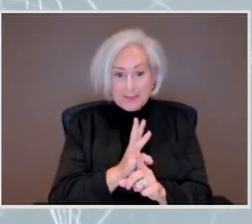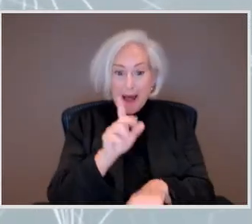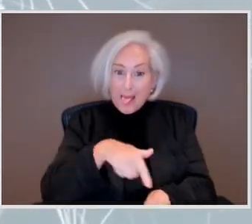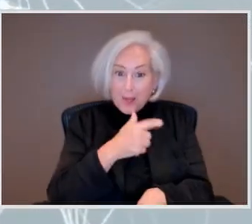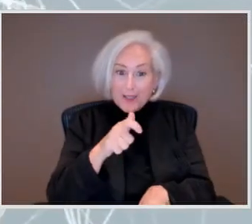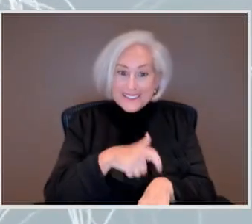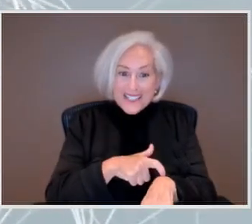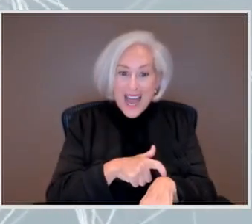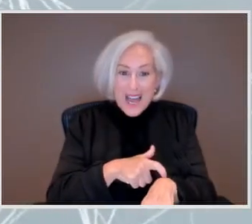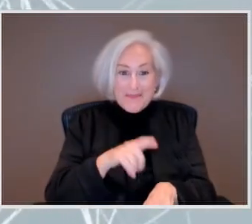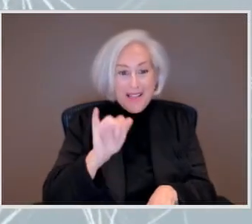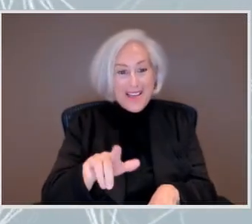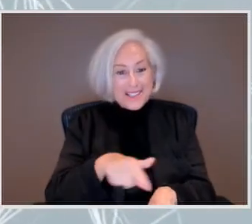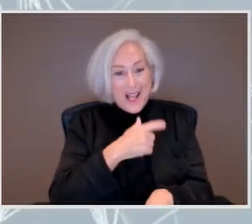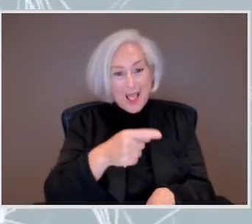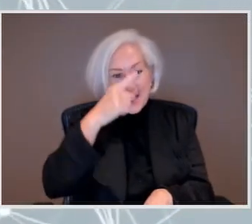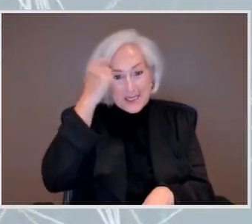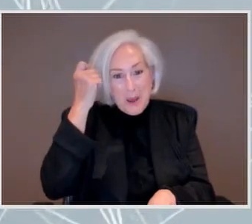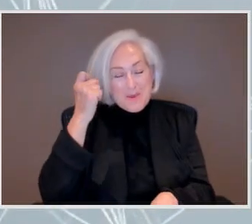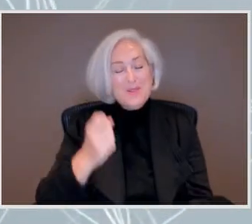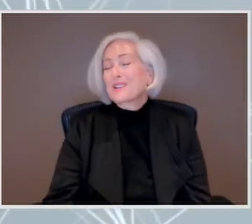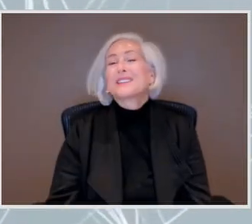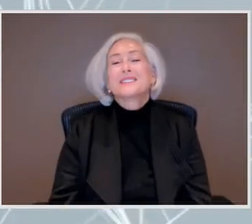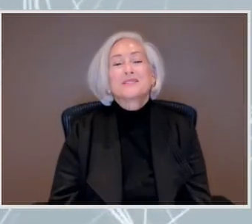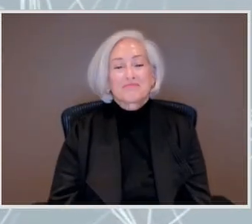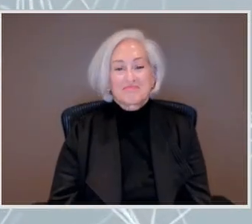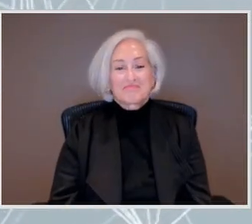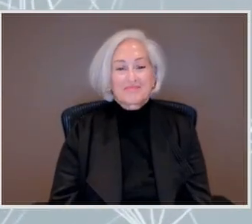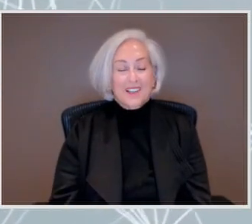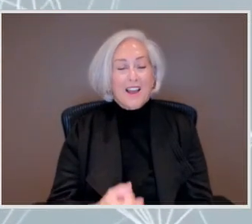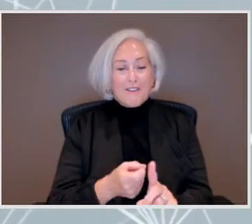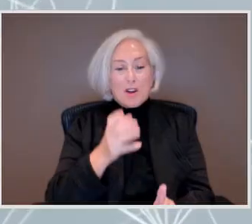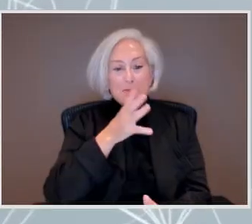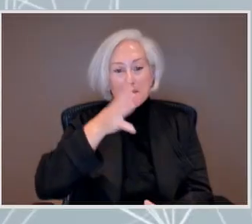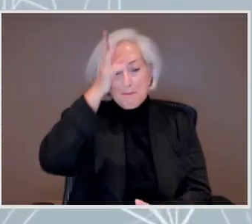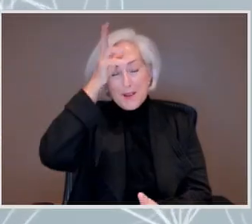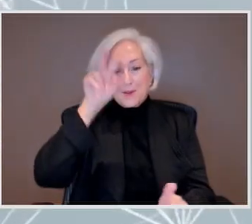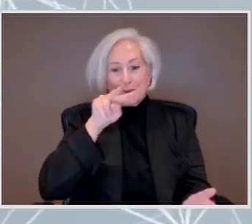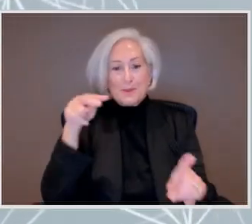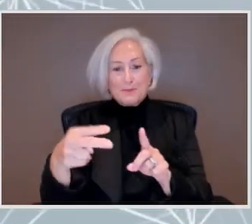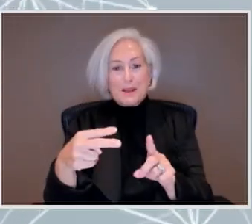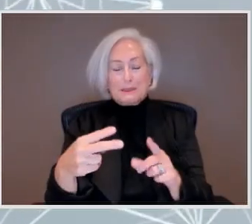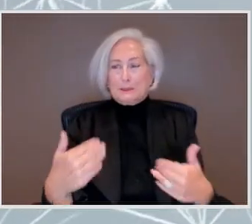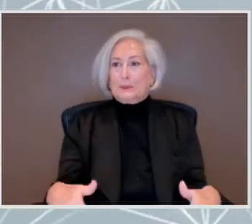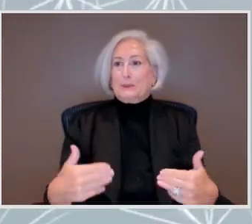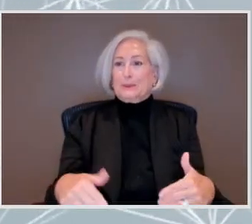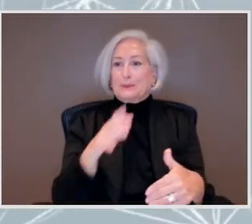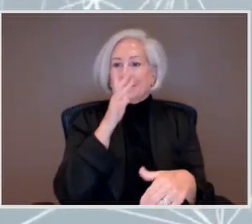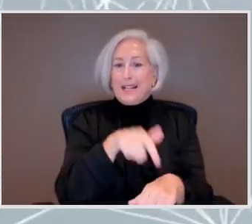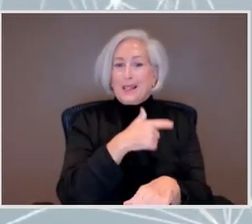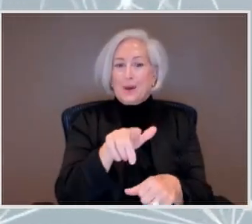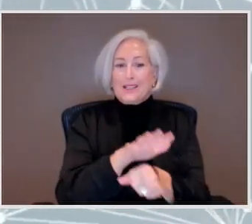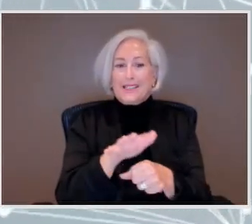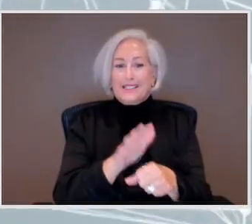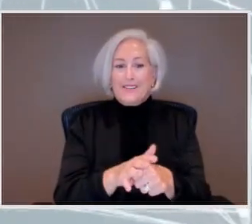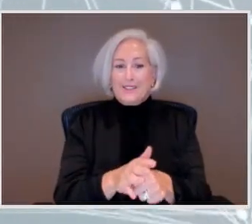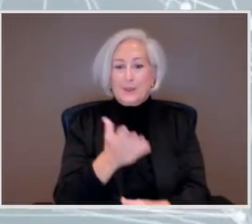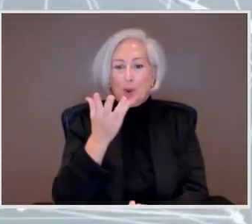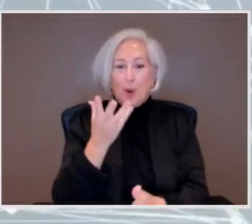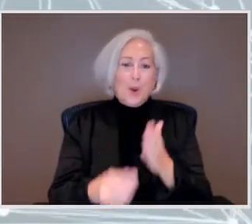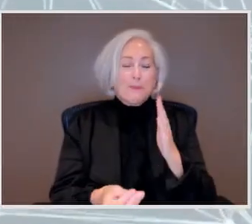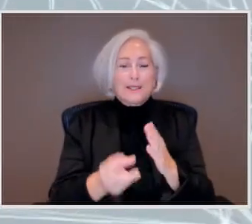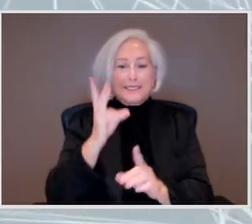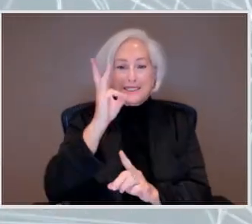long summer. I bet. I know. From a parent standpoint, you're thinking he hasn't been around long enough to just wipe out 6 months like that. You said the